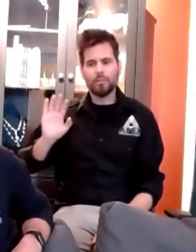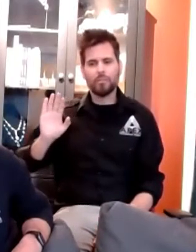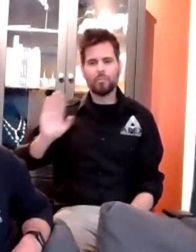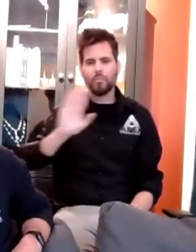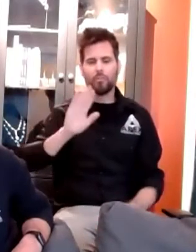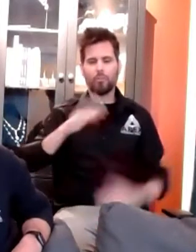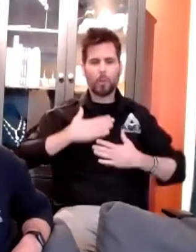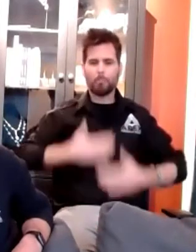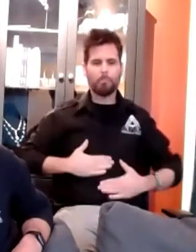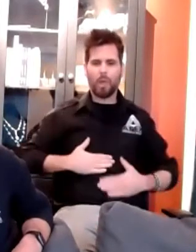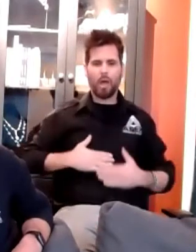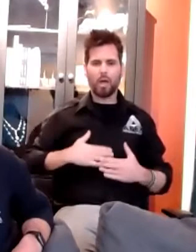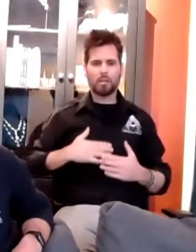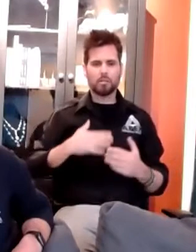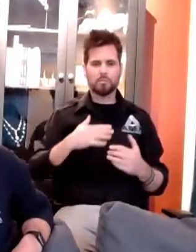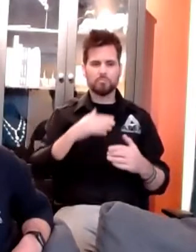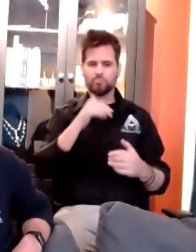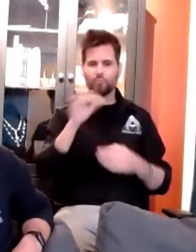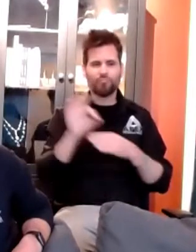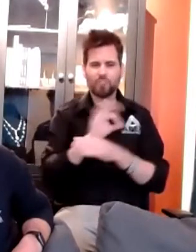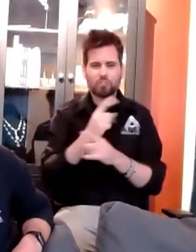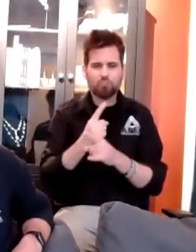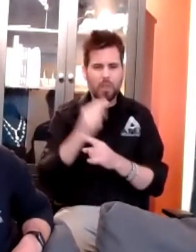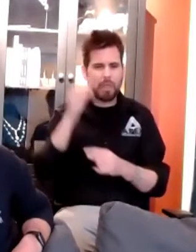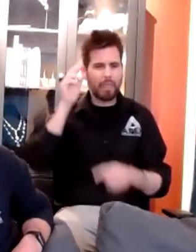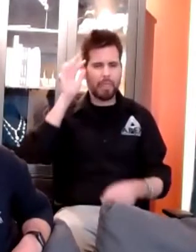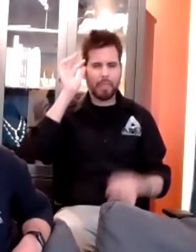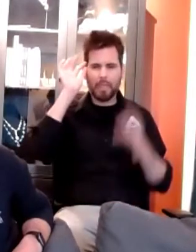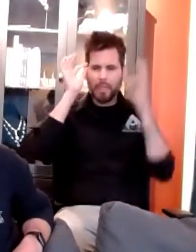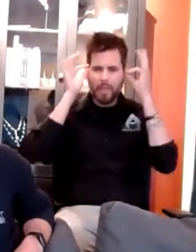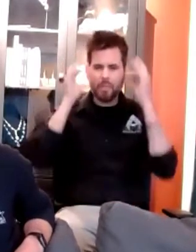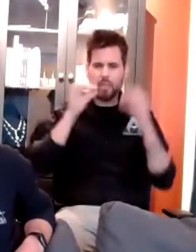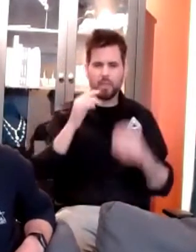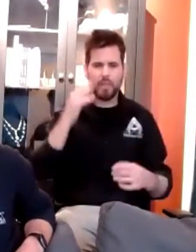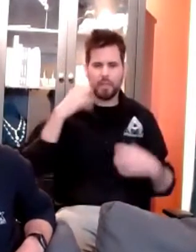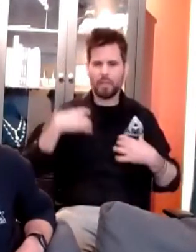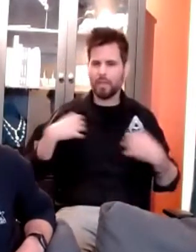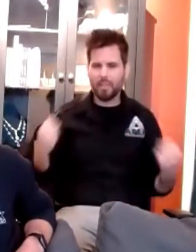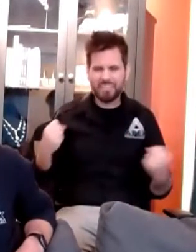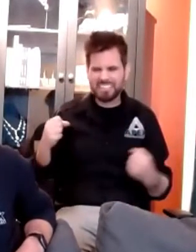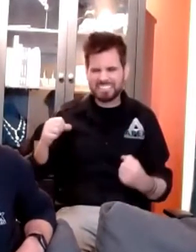much better for them to be primarily on a really balanced kibble diet.